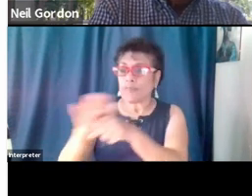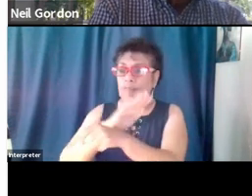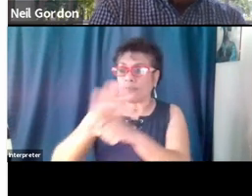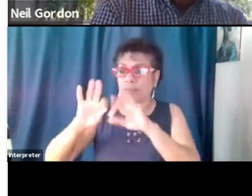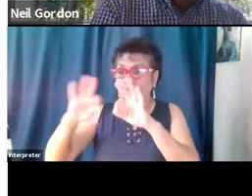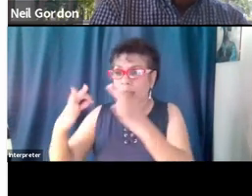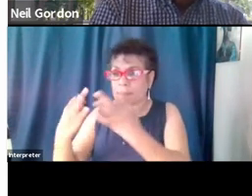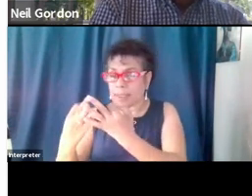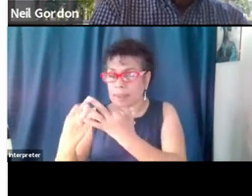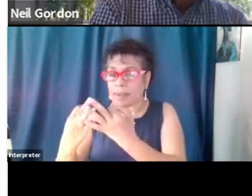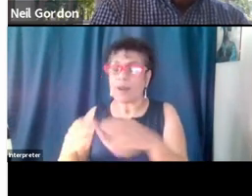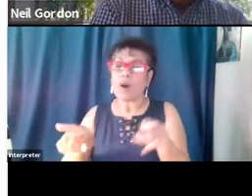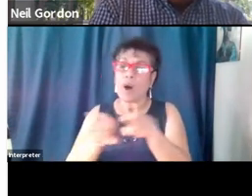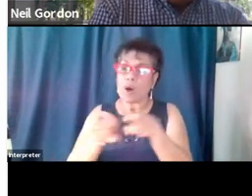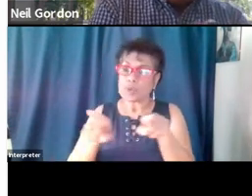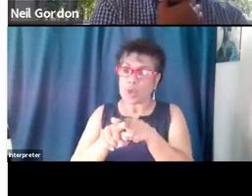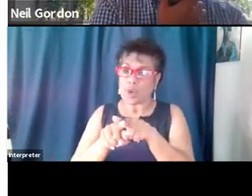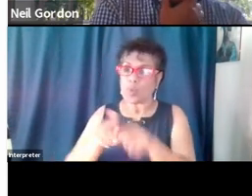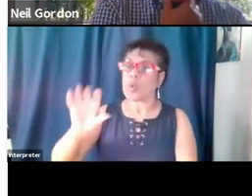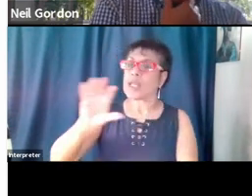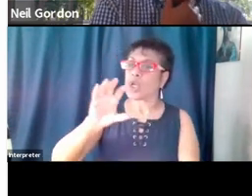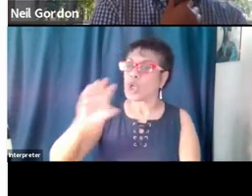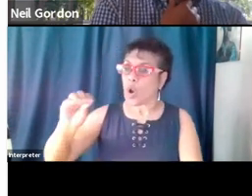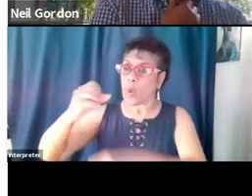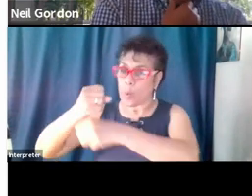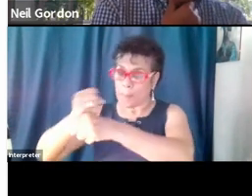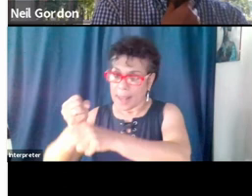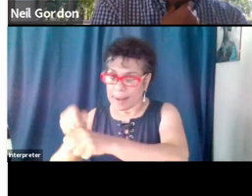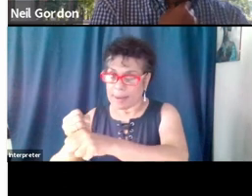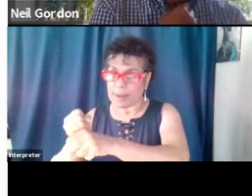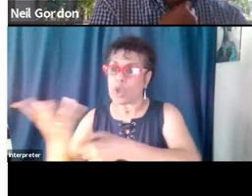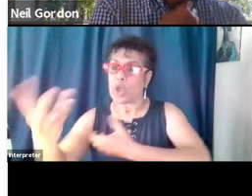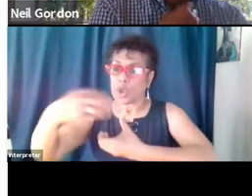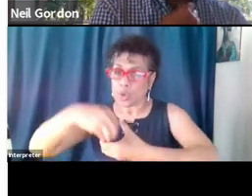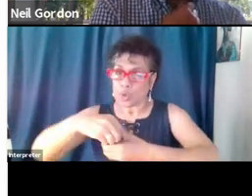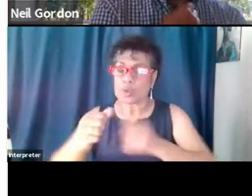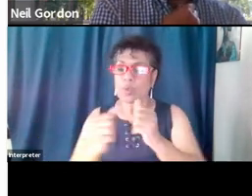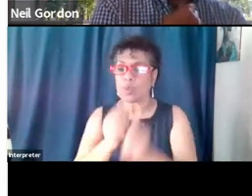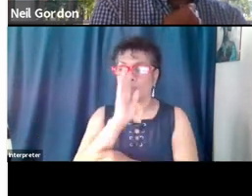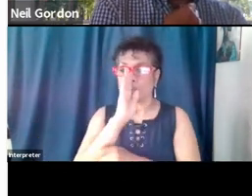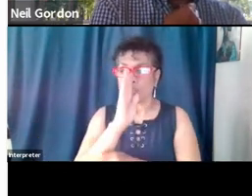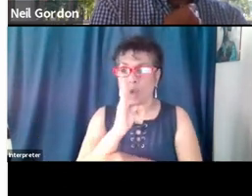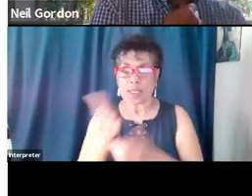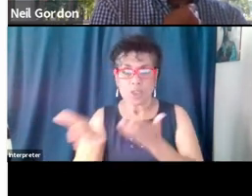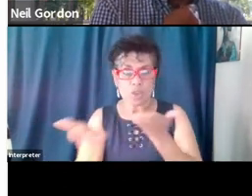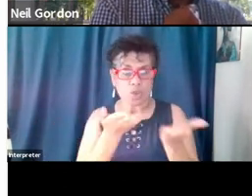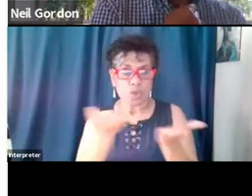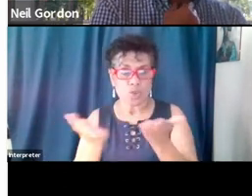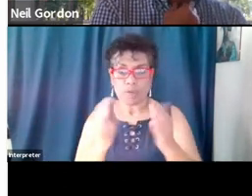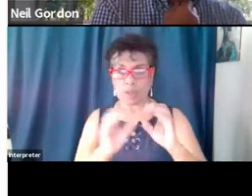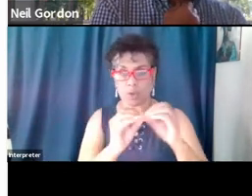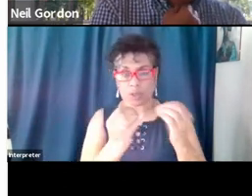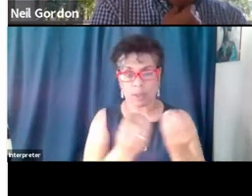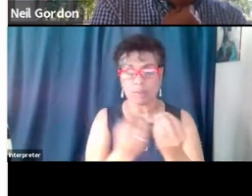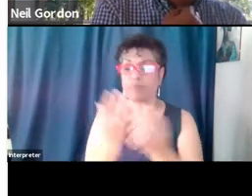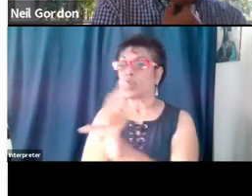We co-create inclusive learning opportunities with direct service organizations. We provide